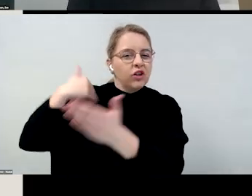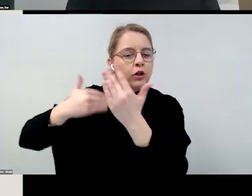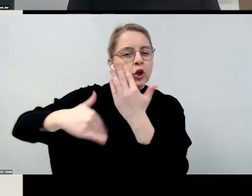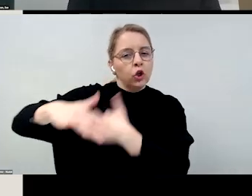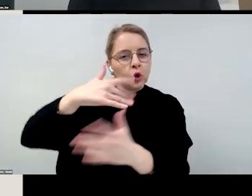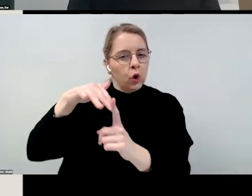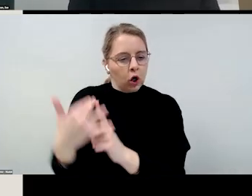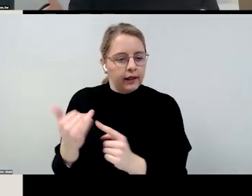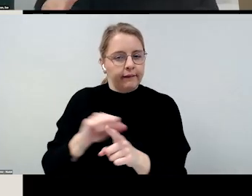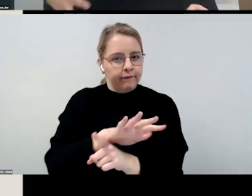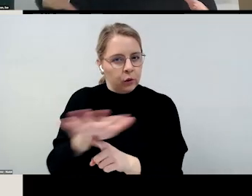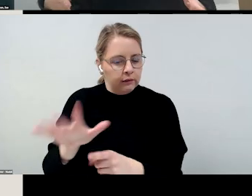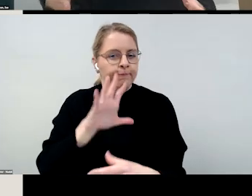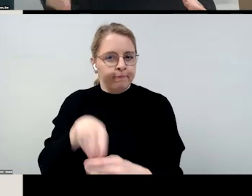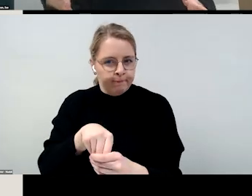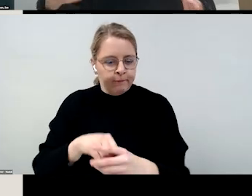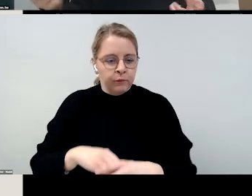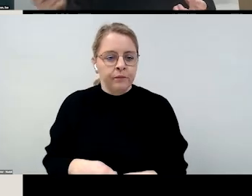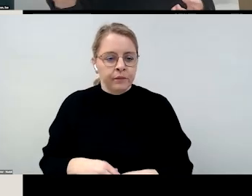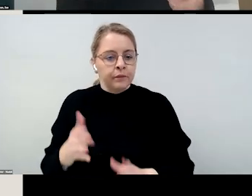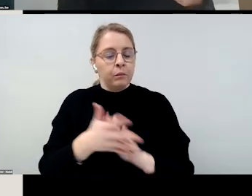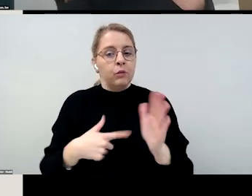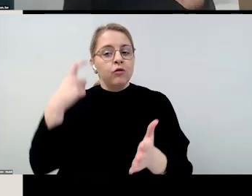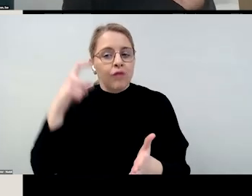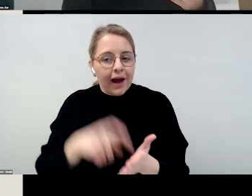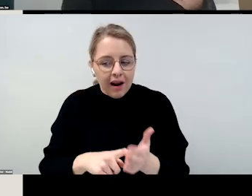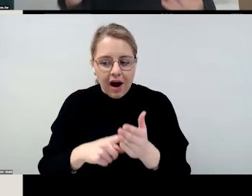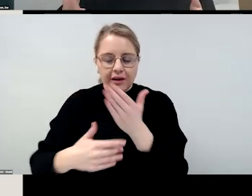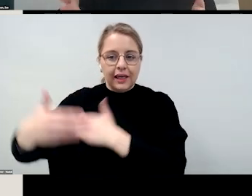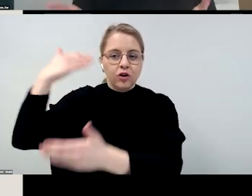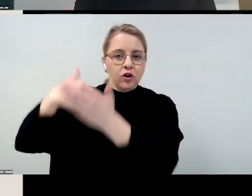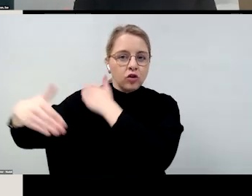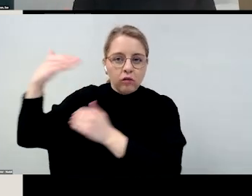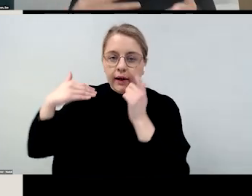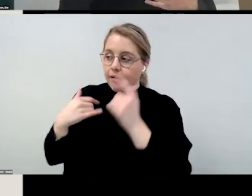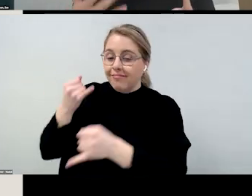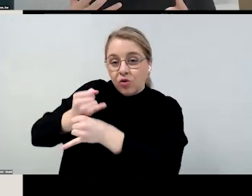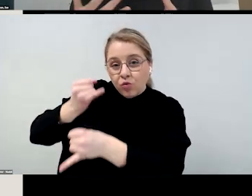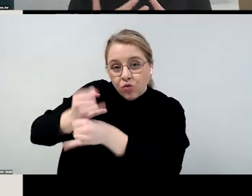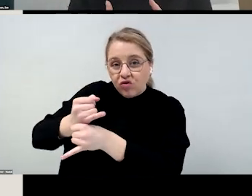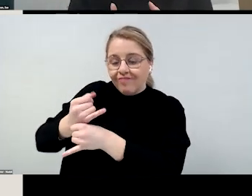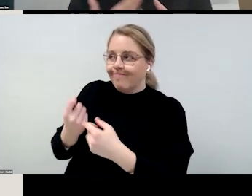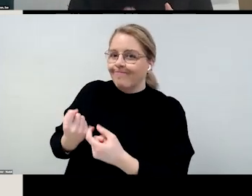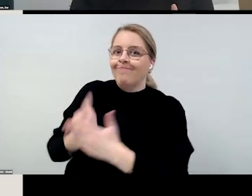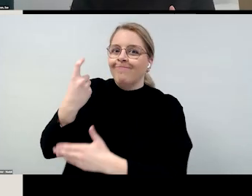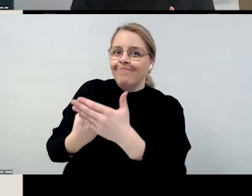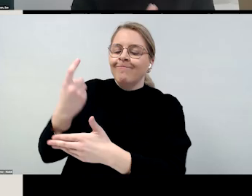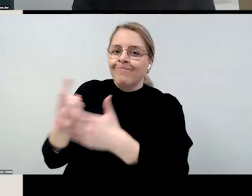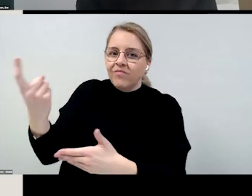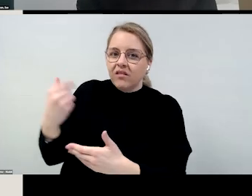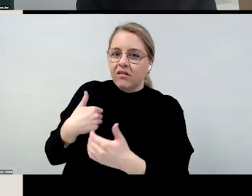This recognizes that the historic influence of historic institutionalization and health segregation